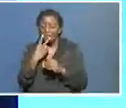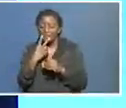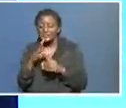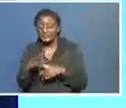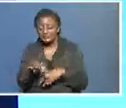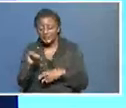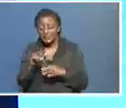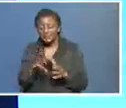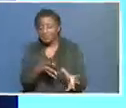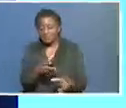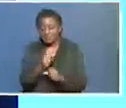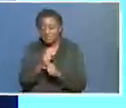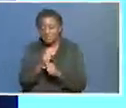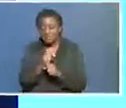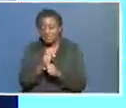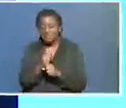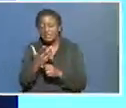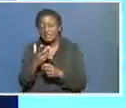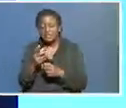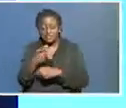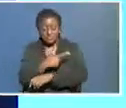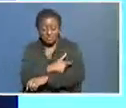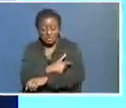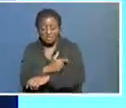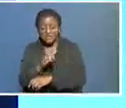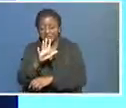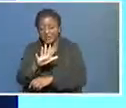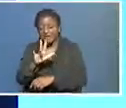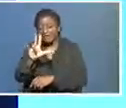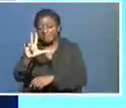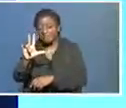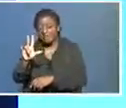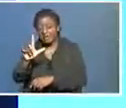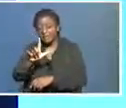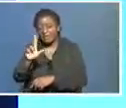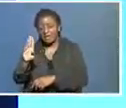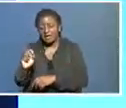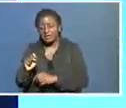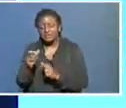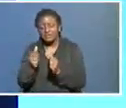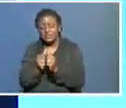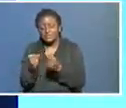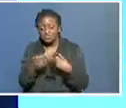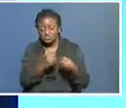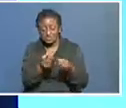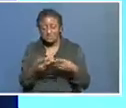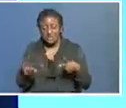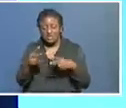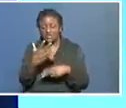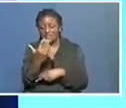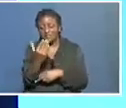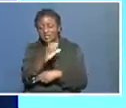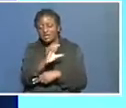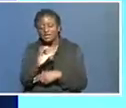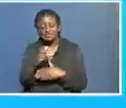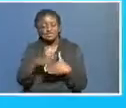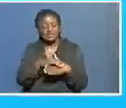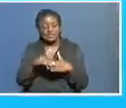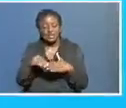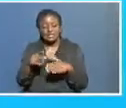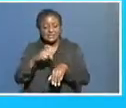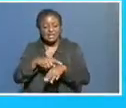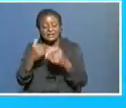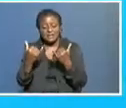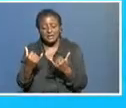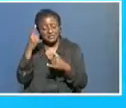at 1.5 pounds with an estimated street value of $1,500. Investigations are ongoing. It's time